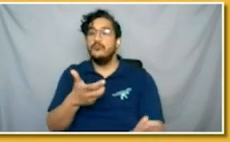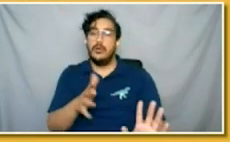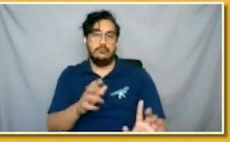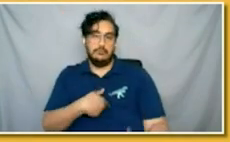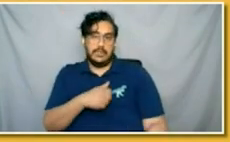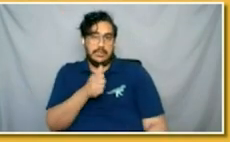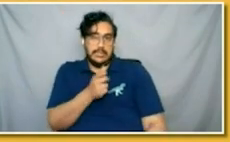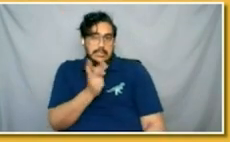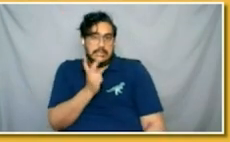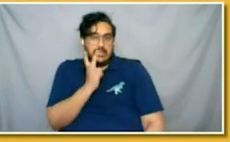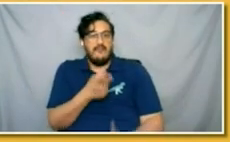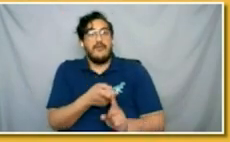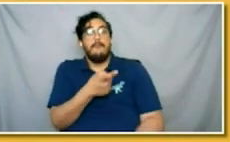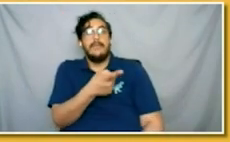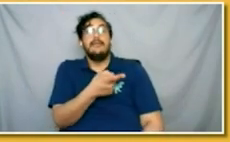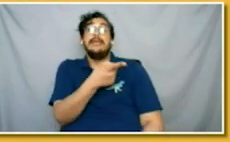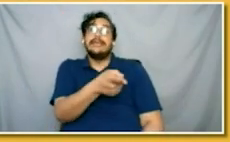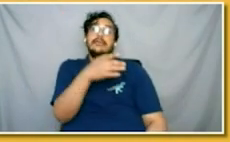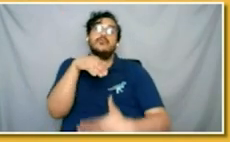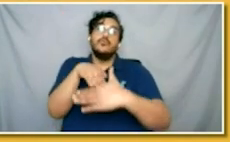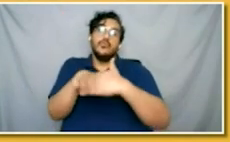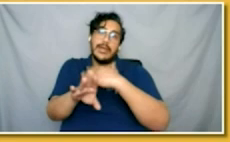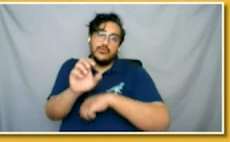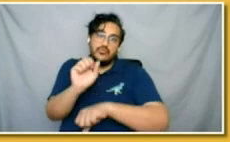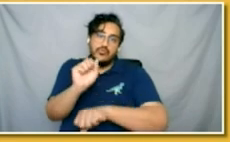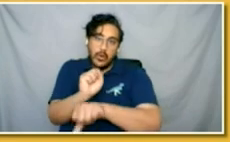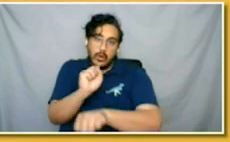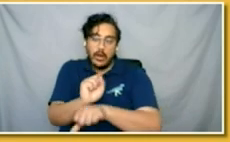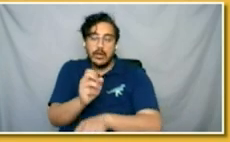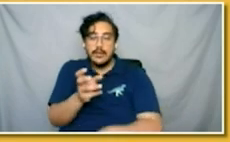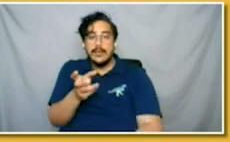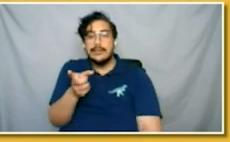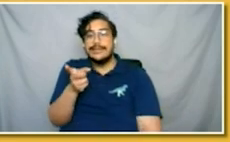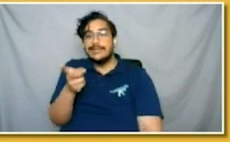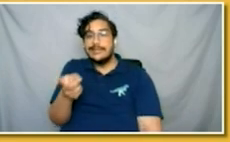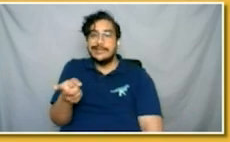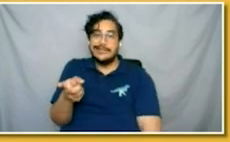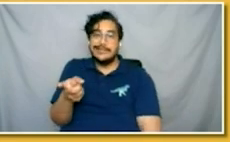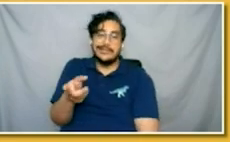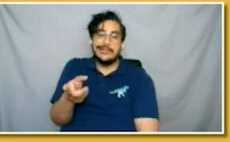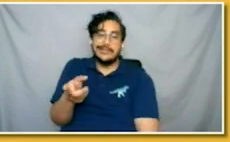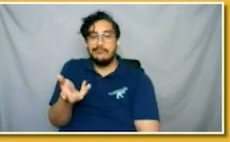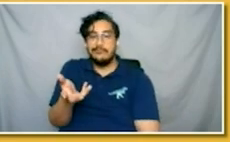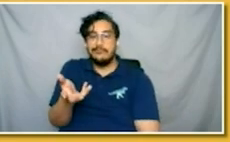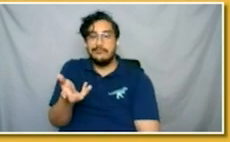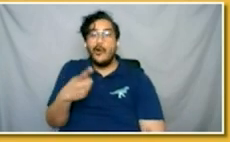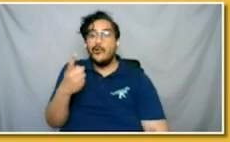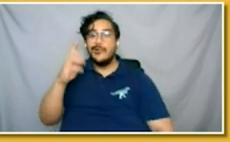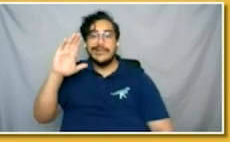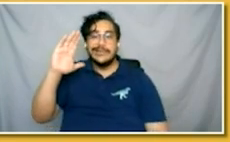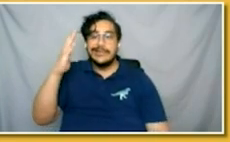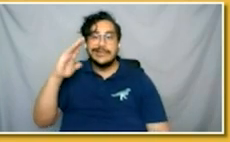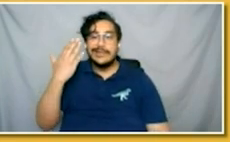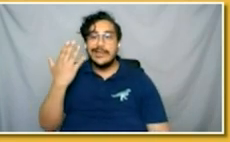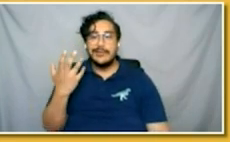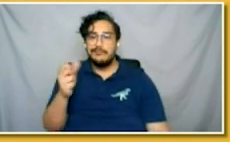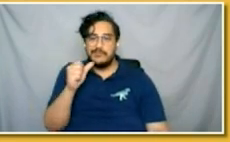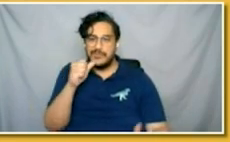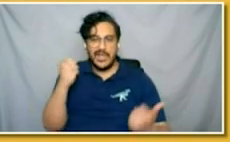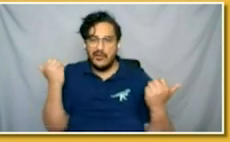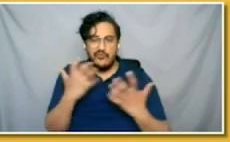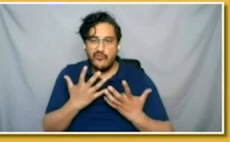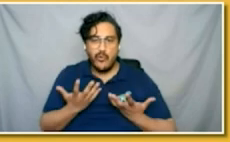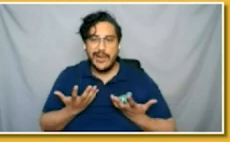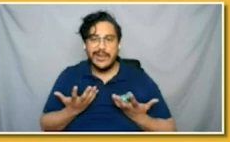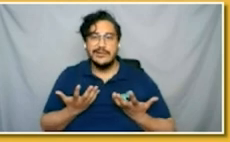went into work and he was, you know, kind of always seemed to me unafraid. He was kind of, you know, just bravely went